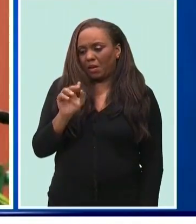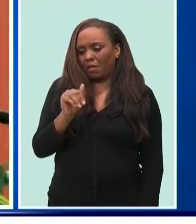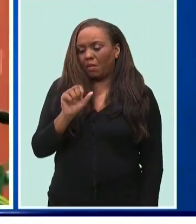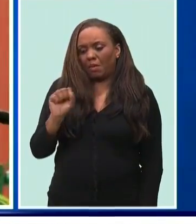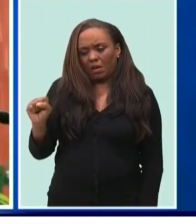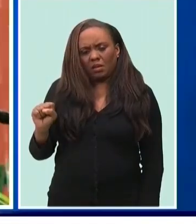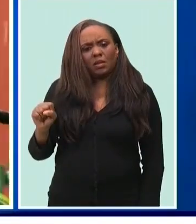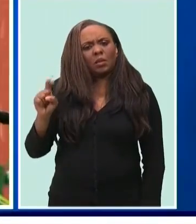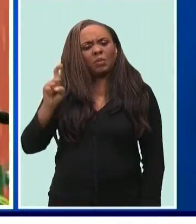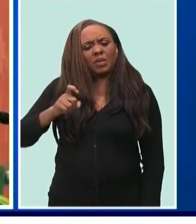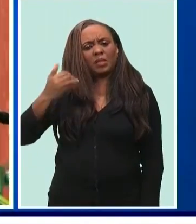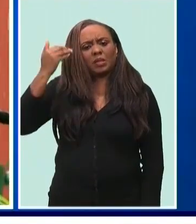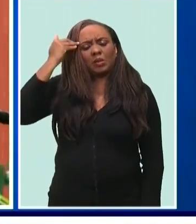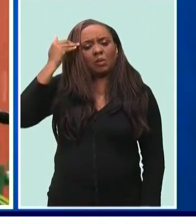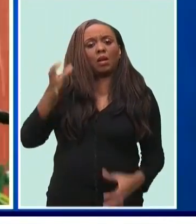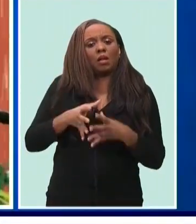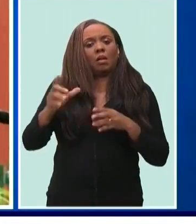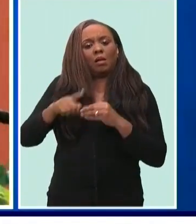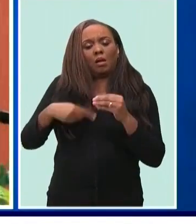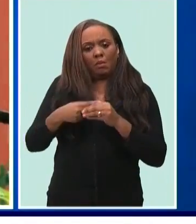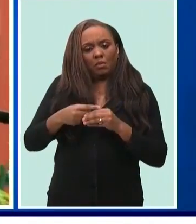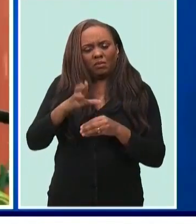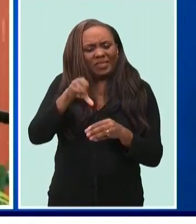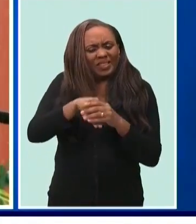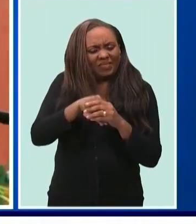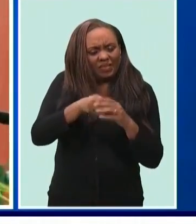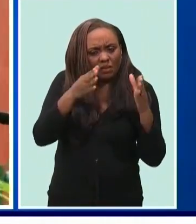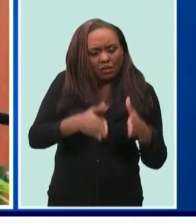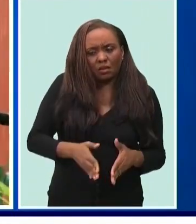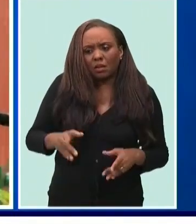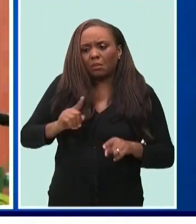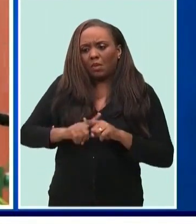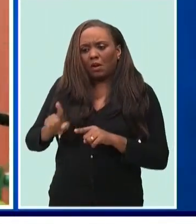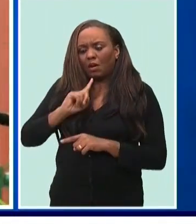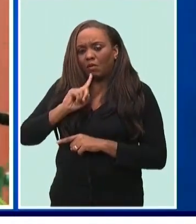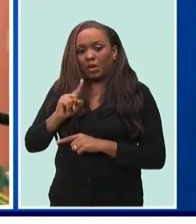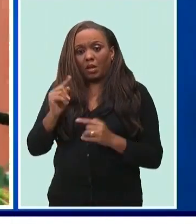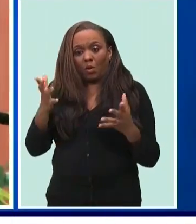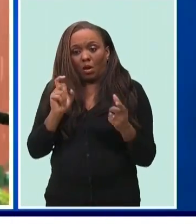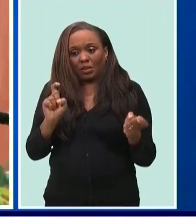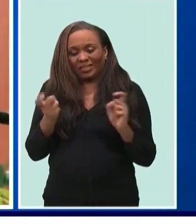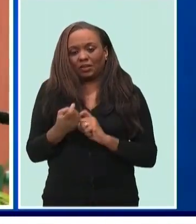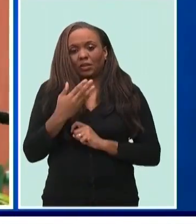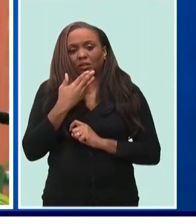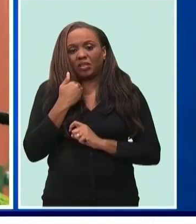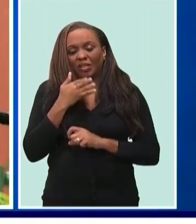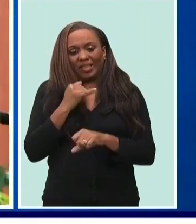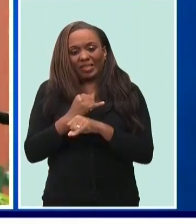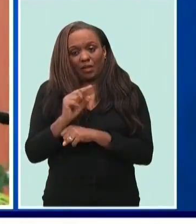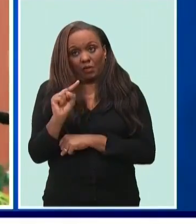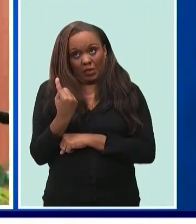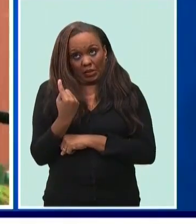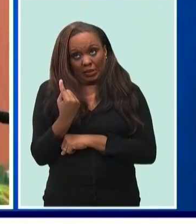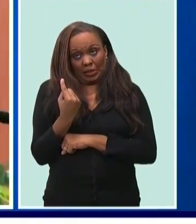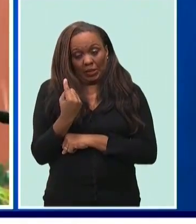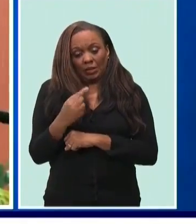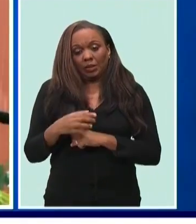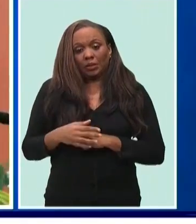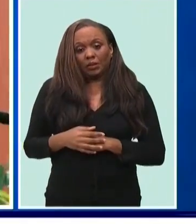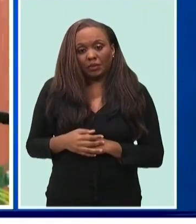know little, but has to be the sugar industry of Barbados, so that a sugar factory can be